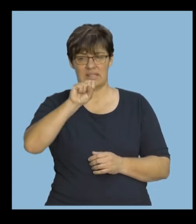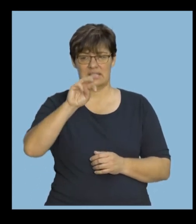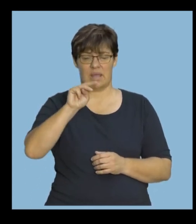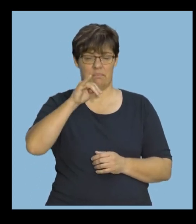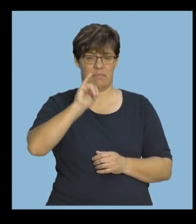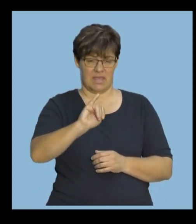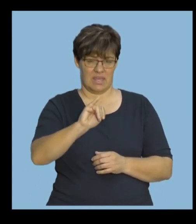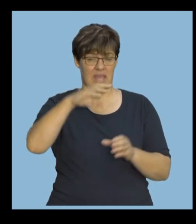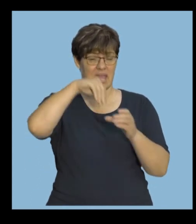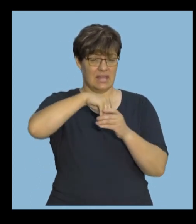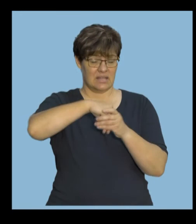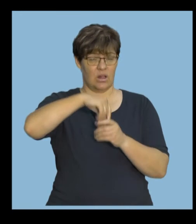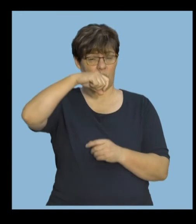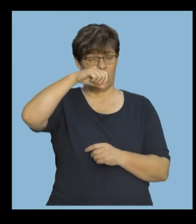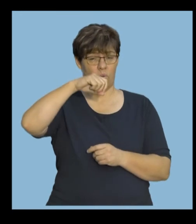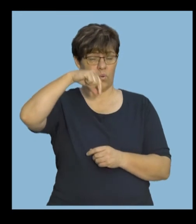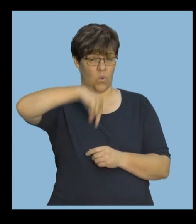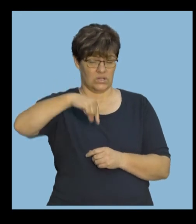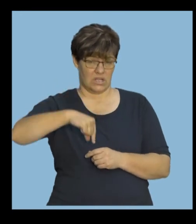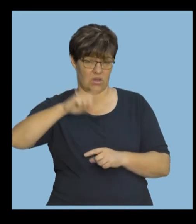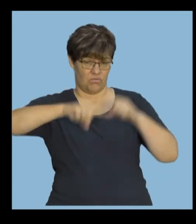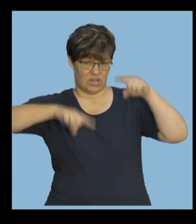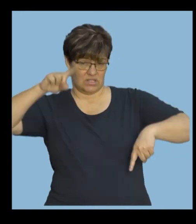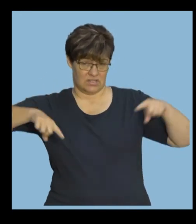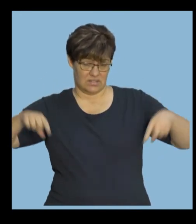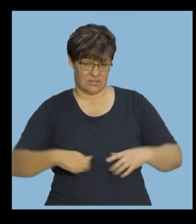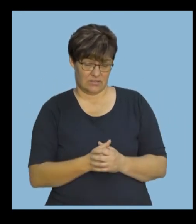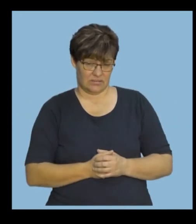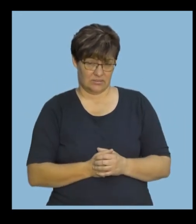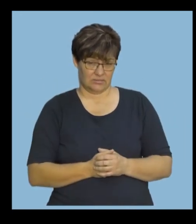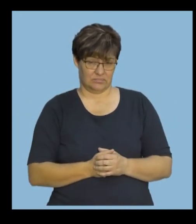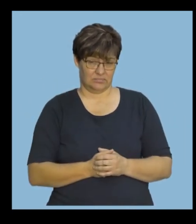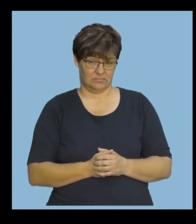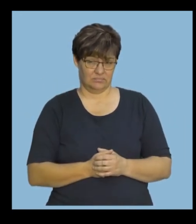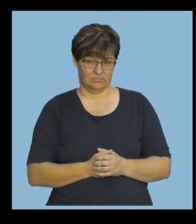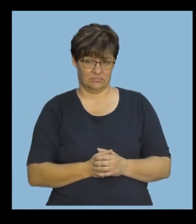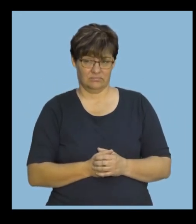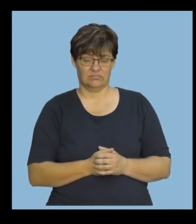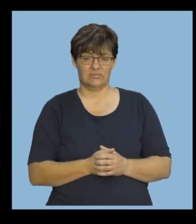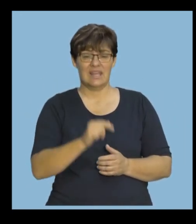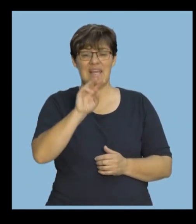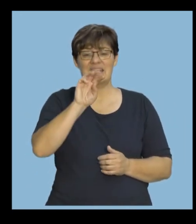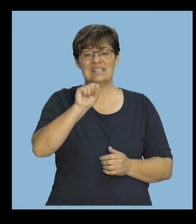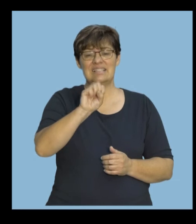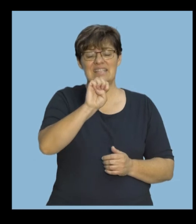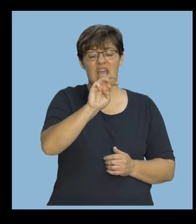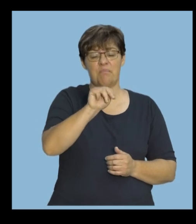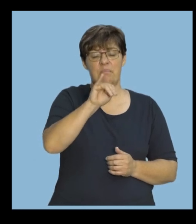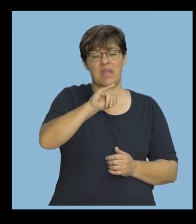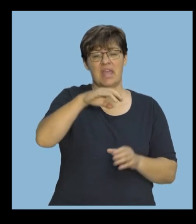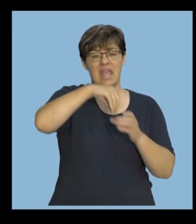Now let's look at semi-interquartile range. Okay, so this is the semi-interquartile range.